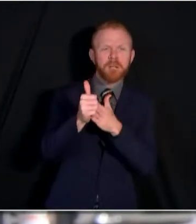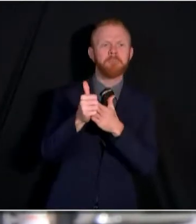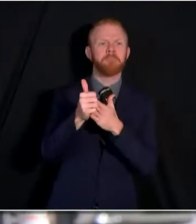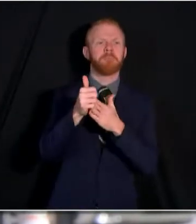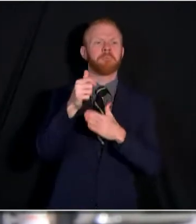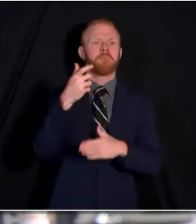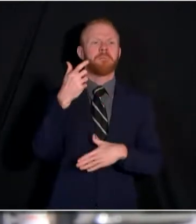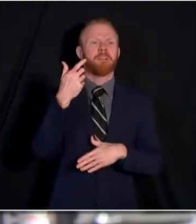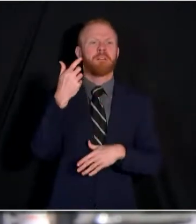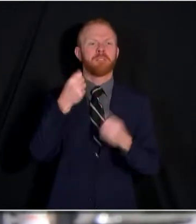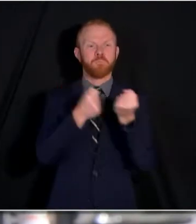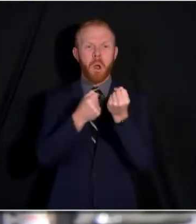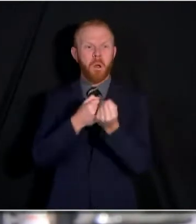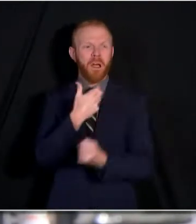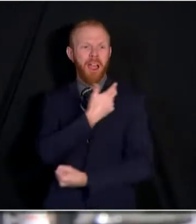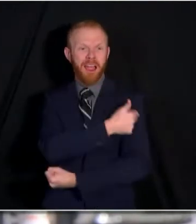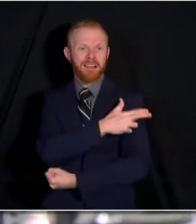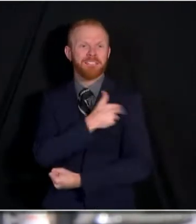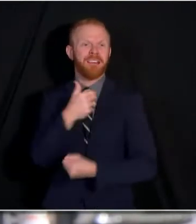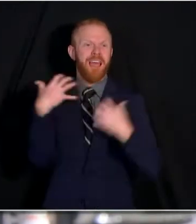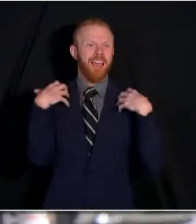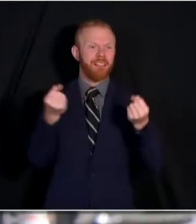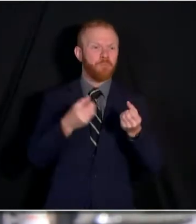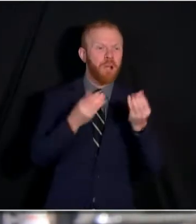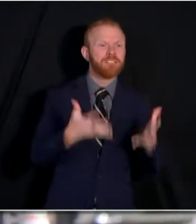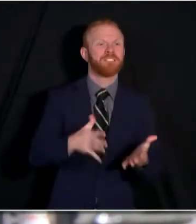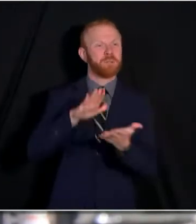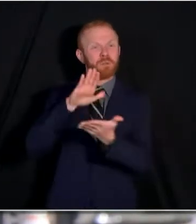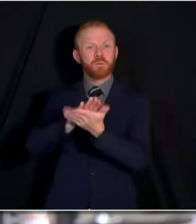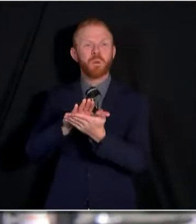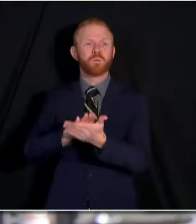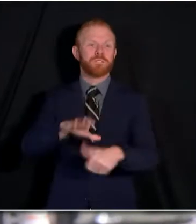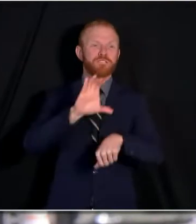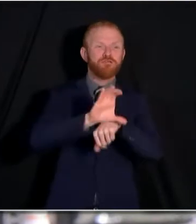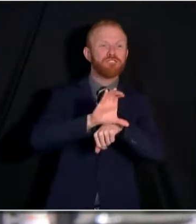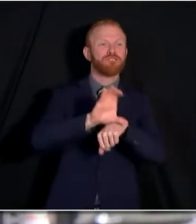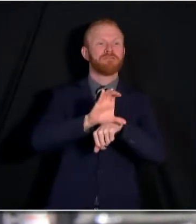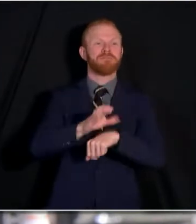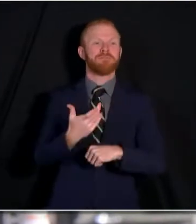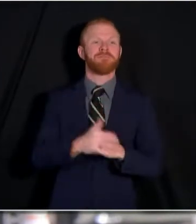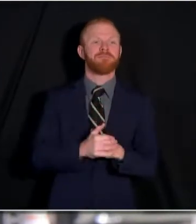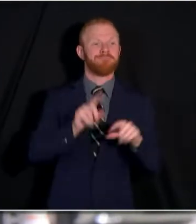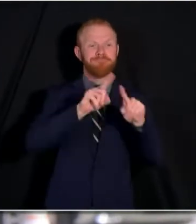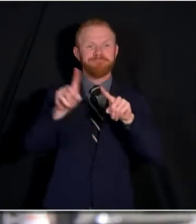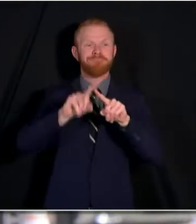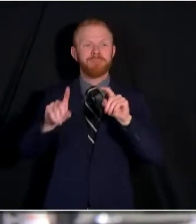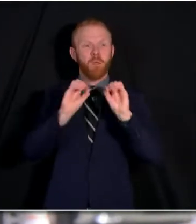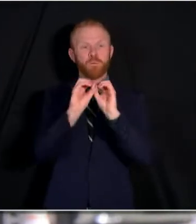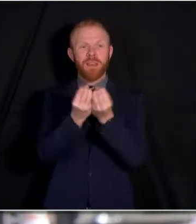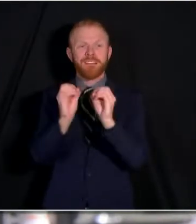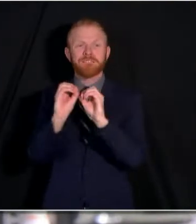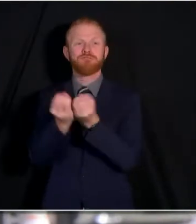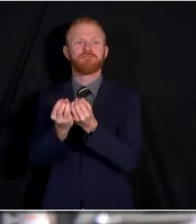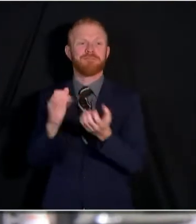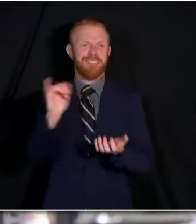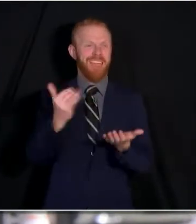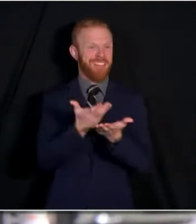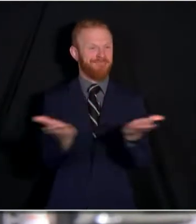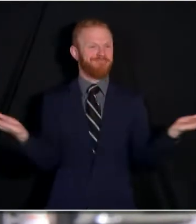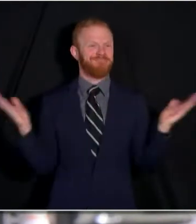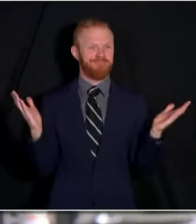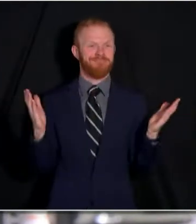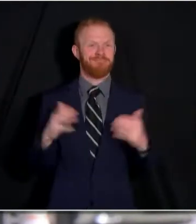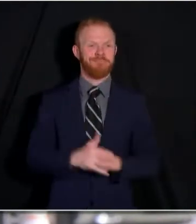senior centers, schools, churches, and community-based organizations, and people just like you. Everyone